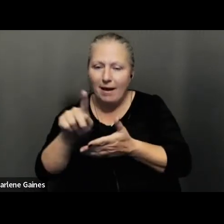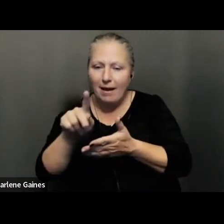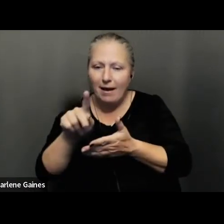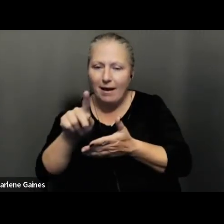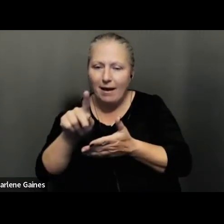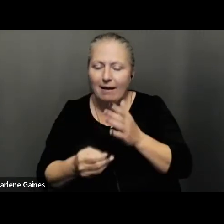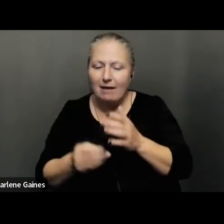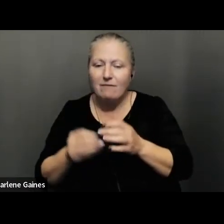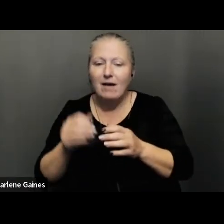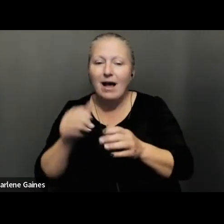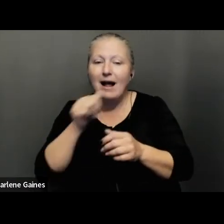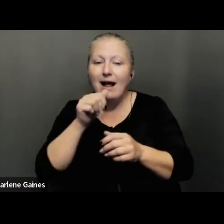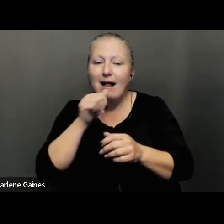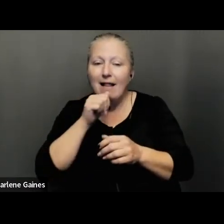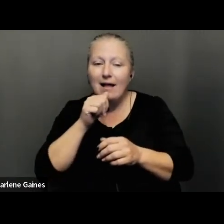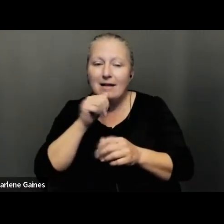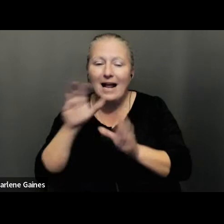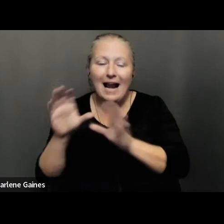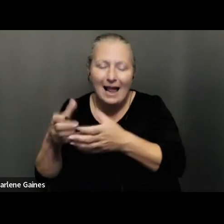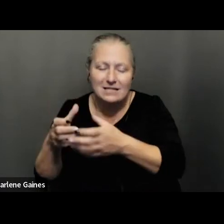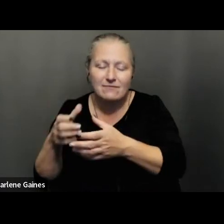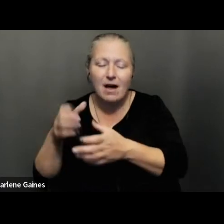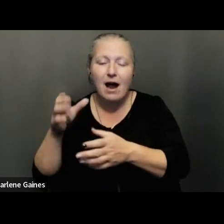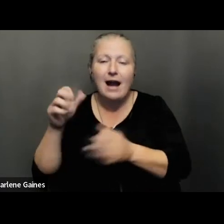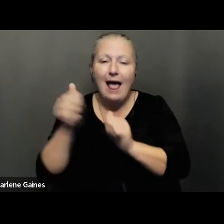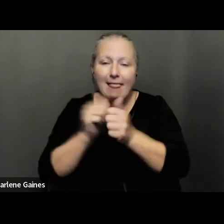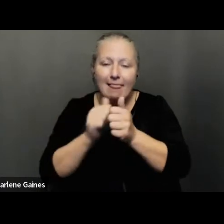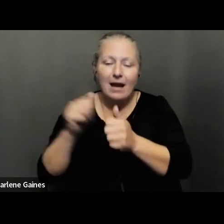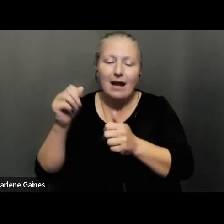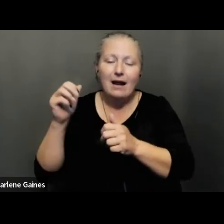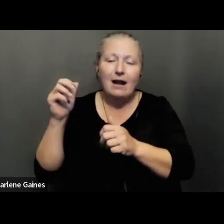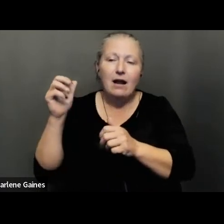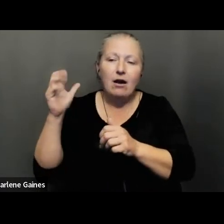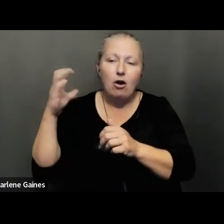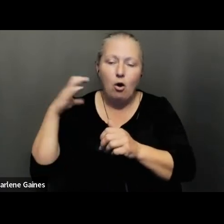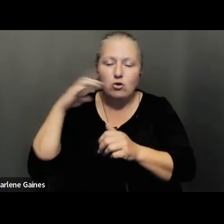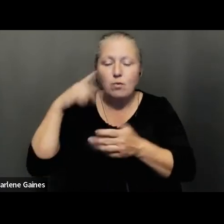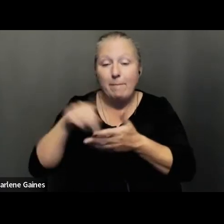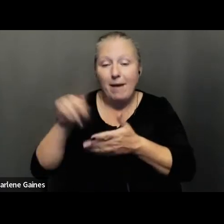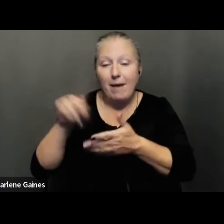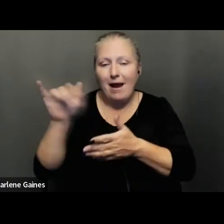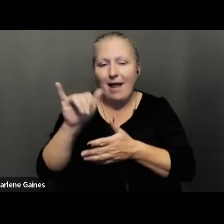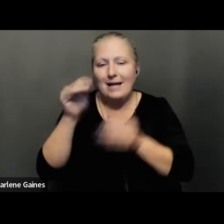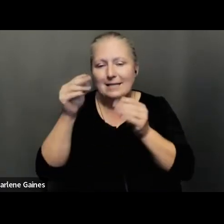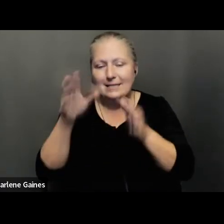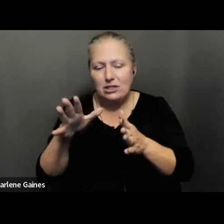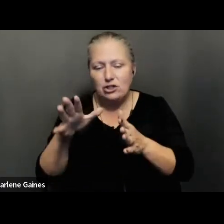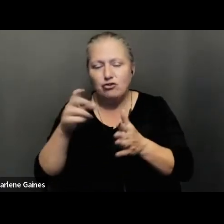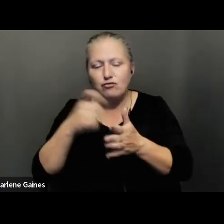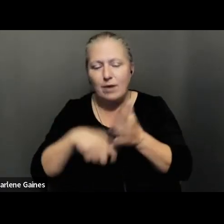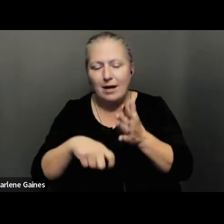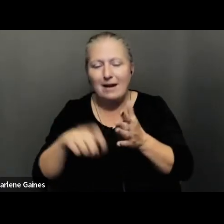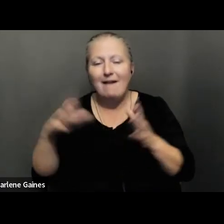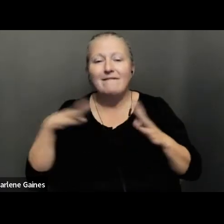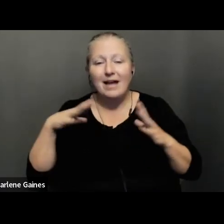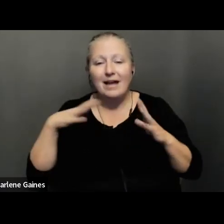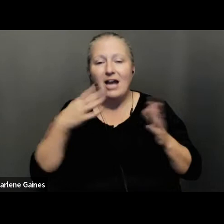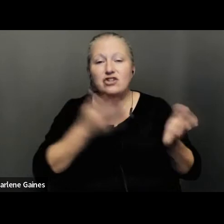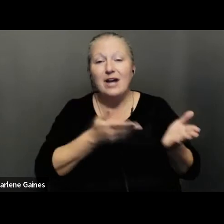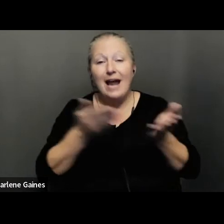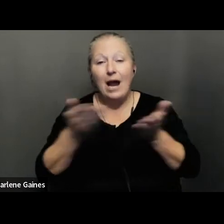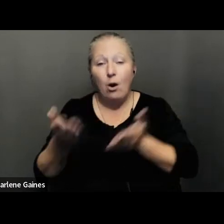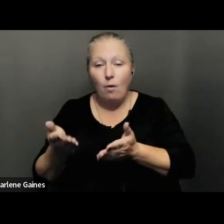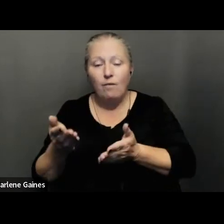athletic coaches will be paid the same rate, will be paid at the teacher rates, and so they'll be the same. Vacation carryover has